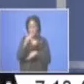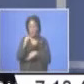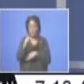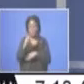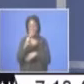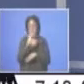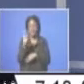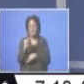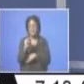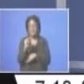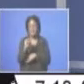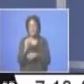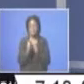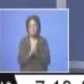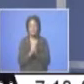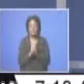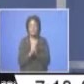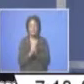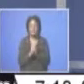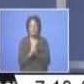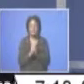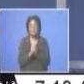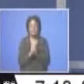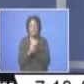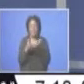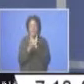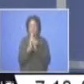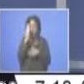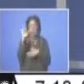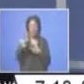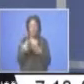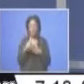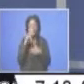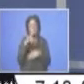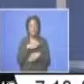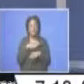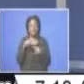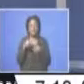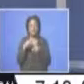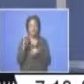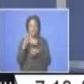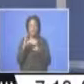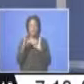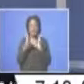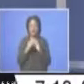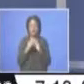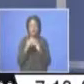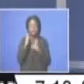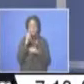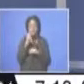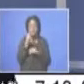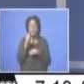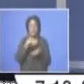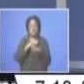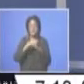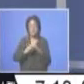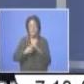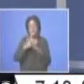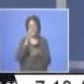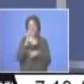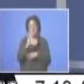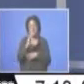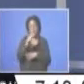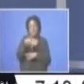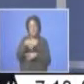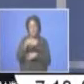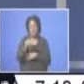Officials of the Will of the Lord Be Done Ministry is calling on all women to attend their conference set for tomorrow, Whit Monday, beginning at 7 p.m. at the Melia